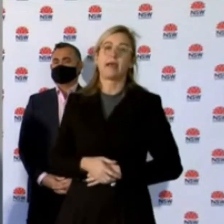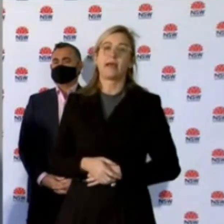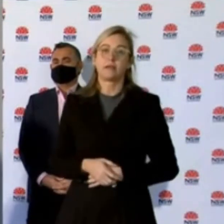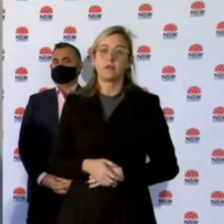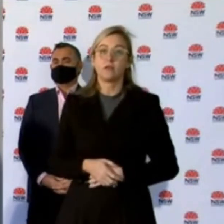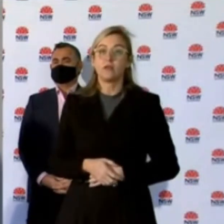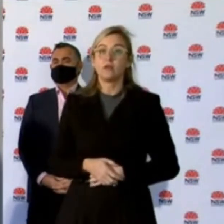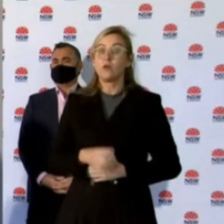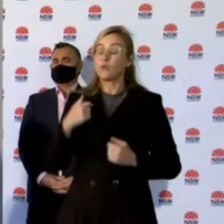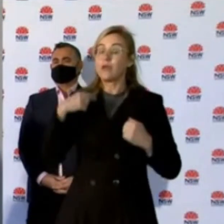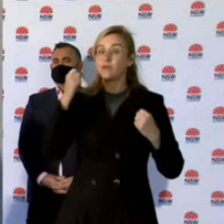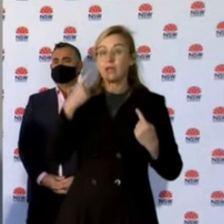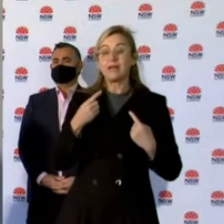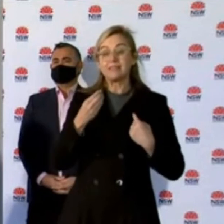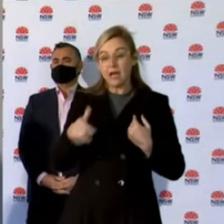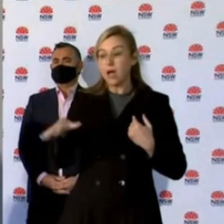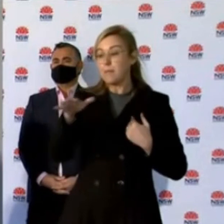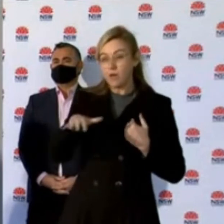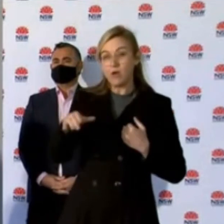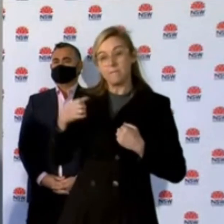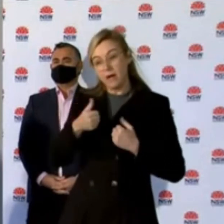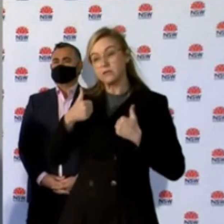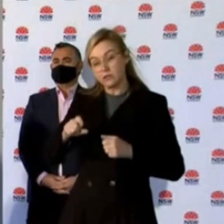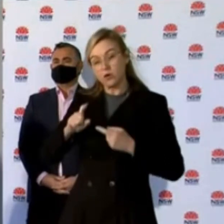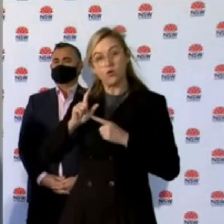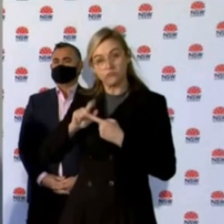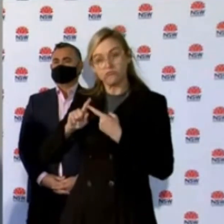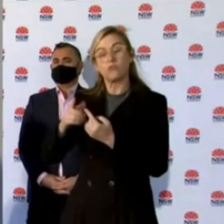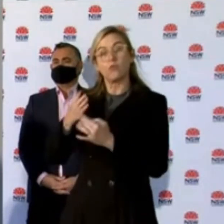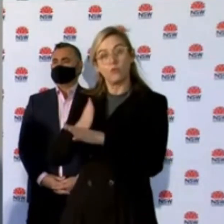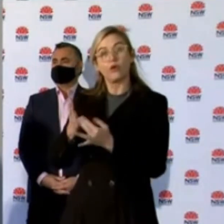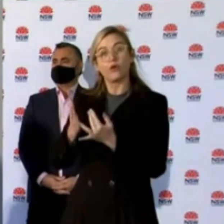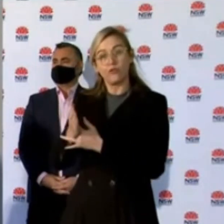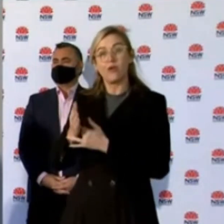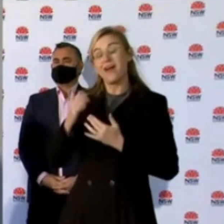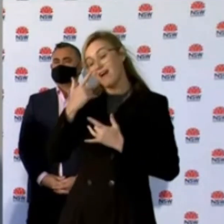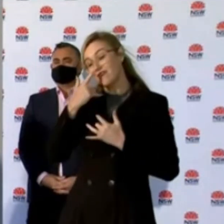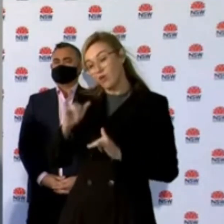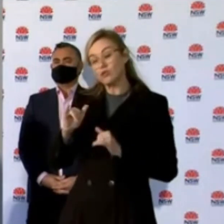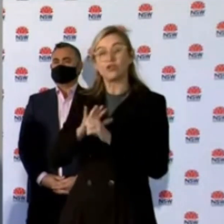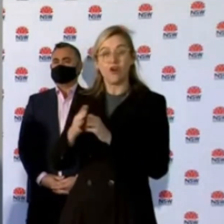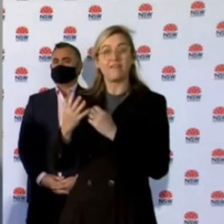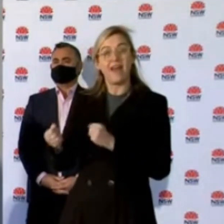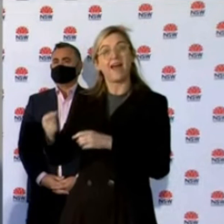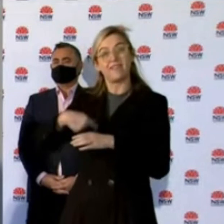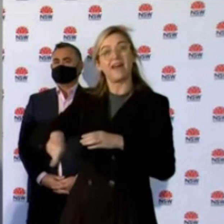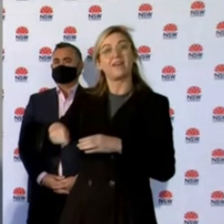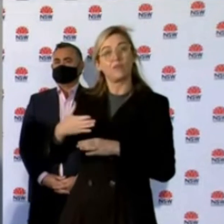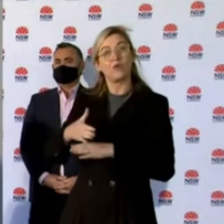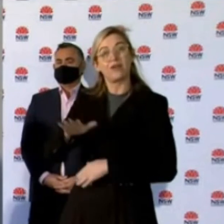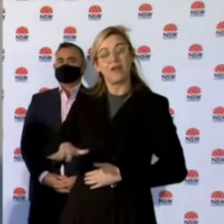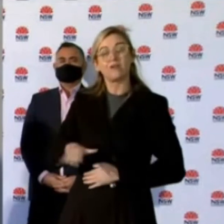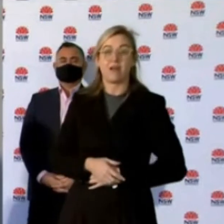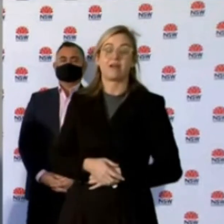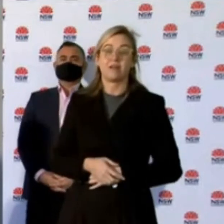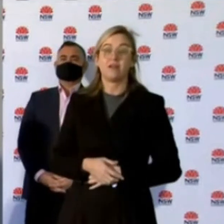have to continue, but unfortunately we're also seeing case numbers in those functions, and that's why we're really focusing in on the fact